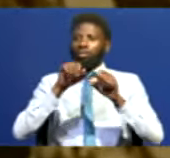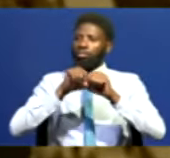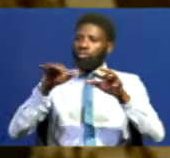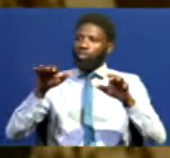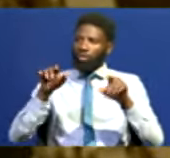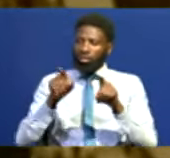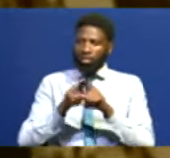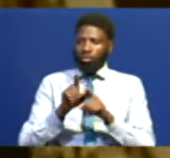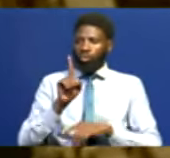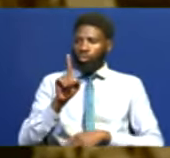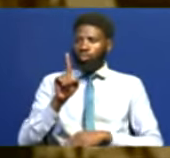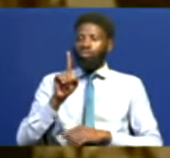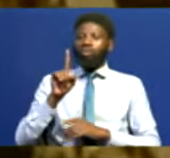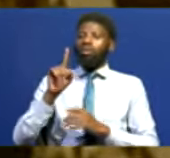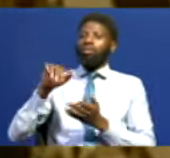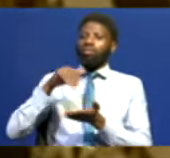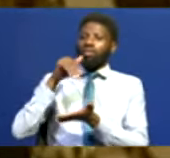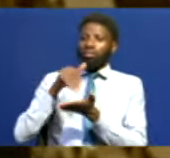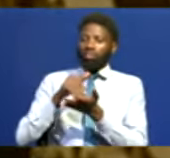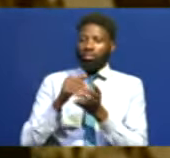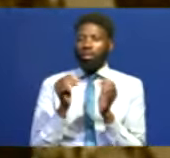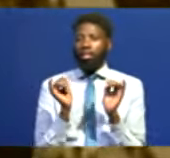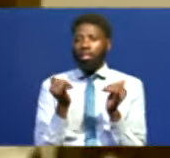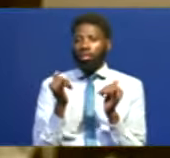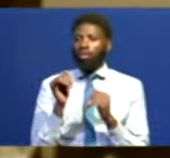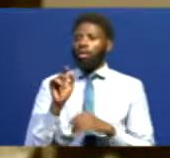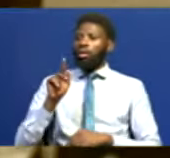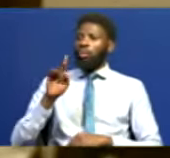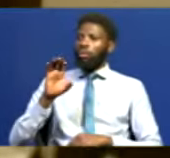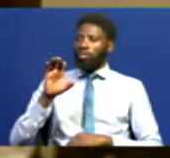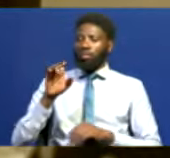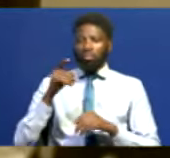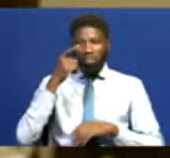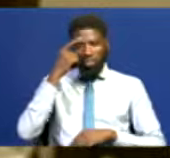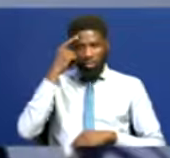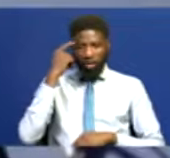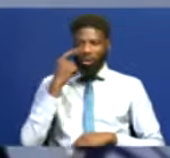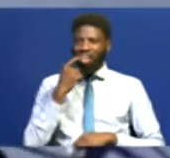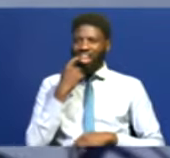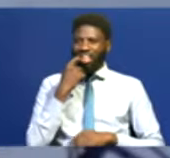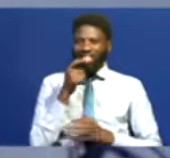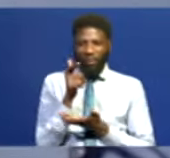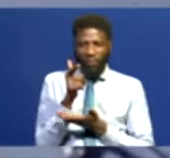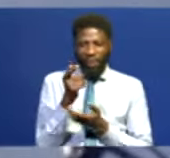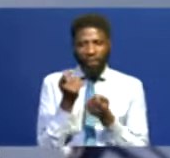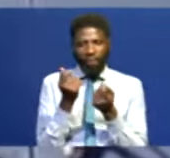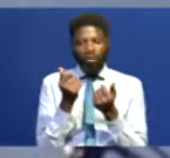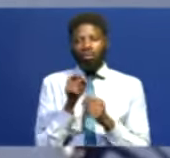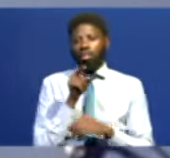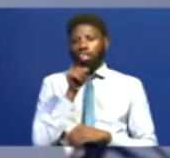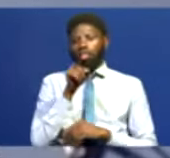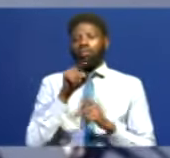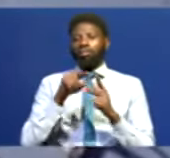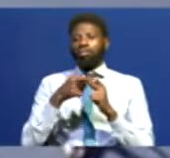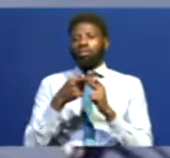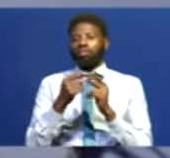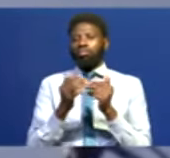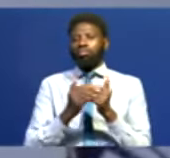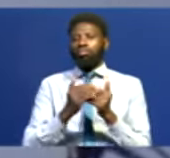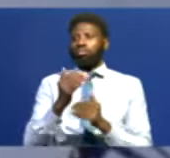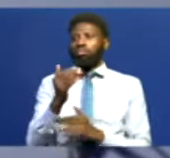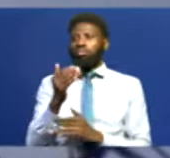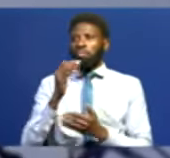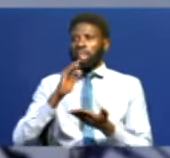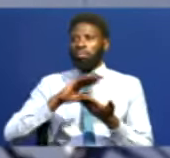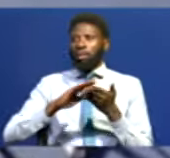the broadcasting house in Nairobi, in black and white, and with humble equipment, it laid the foundation for what would become a